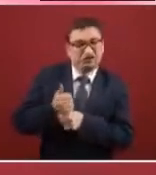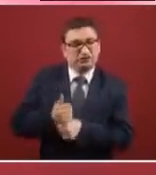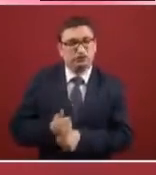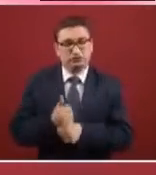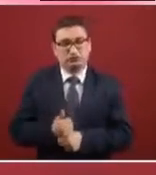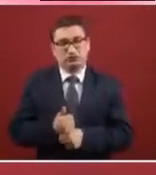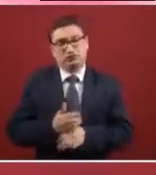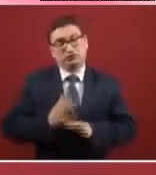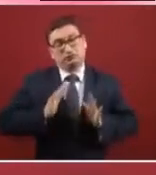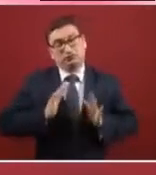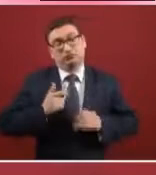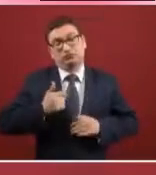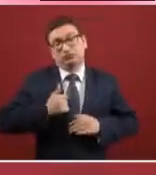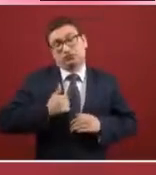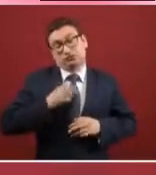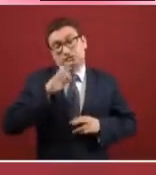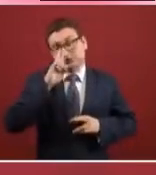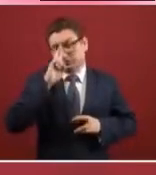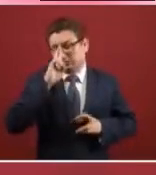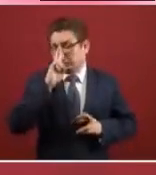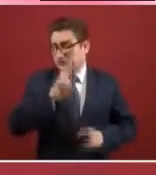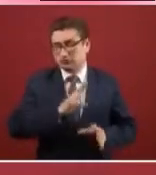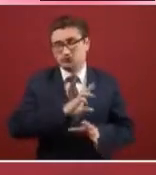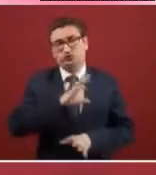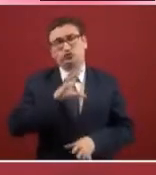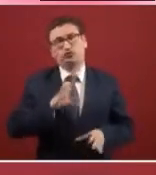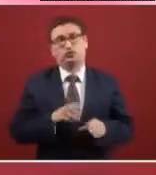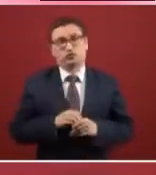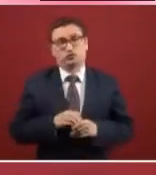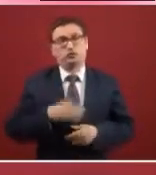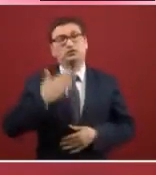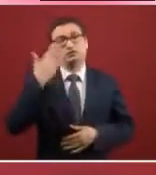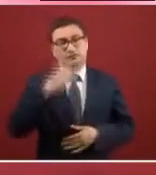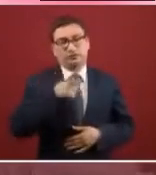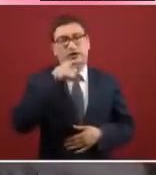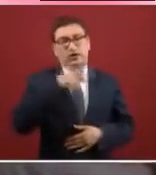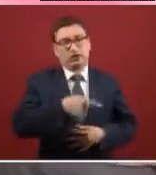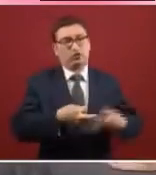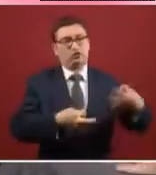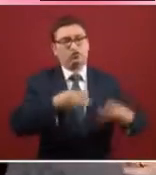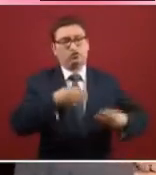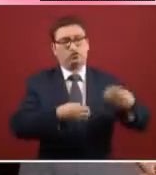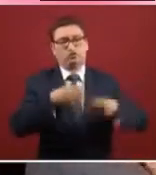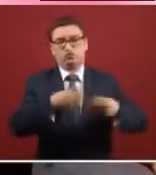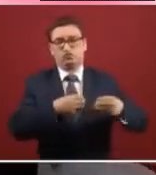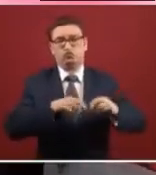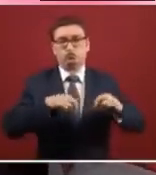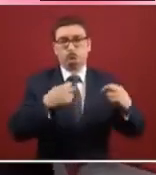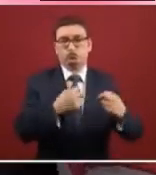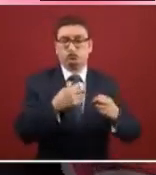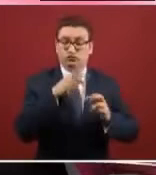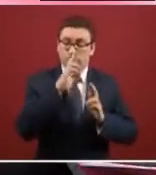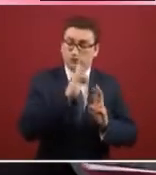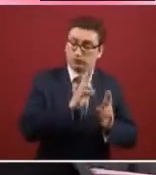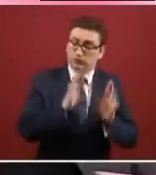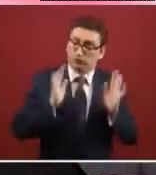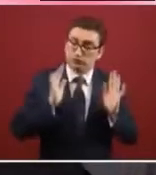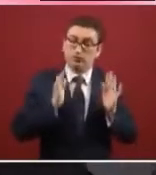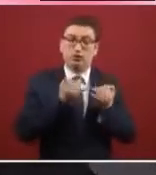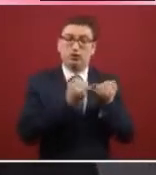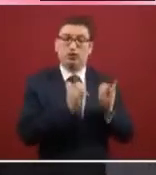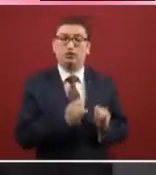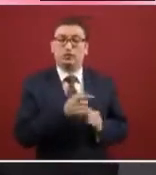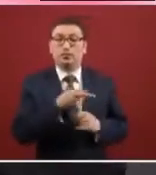respeto, with all respect a la autonomía del poder judicial, to the autonomy of the